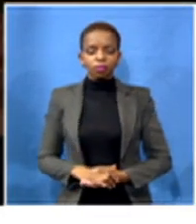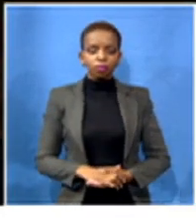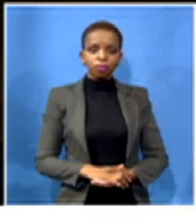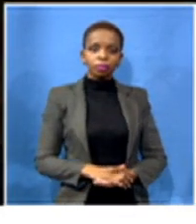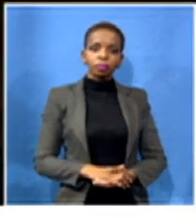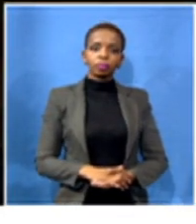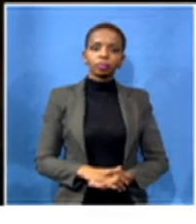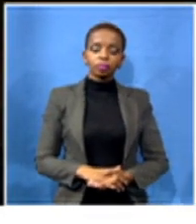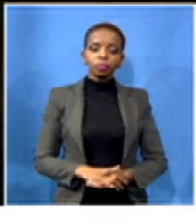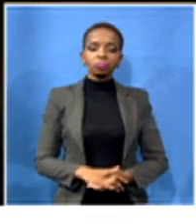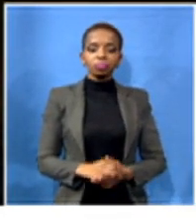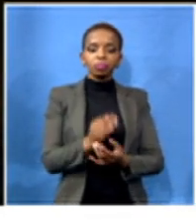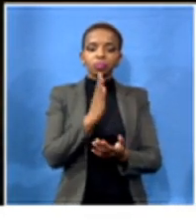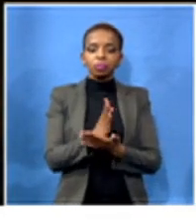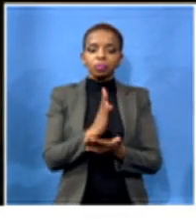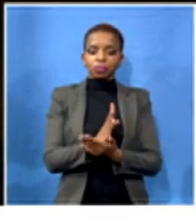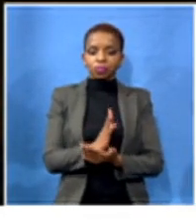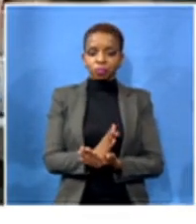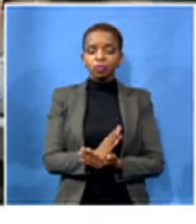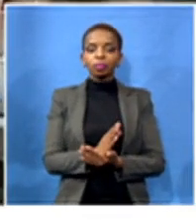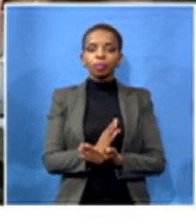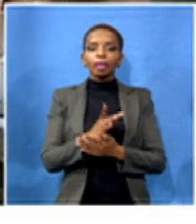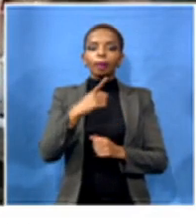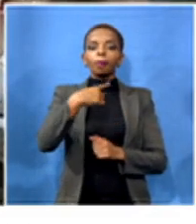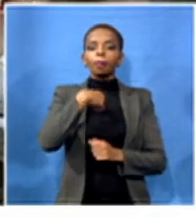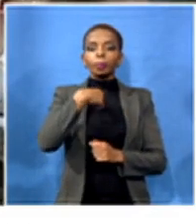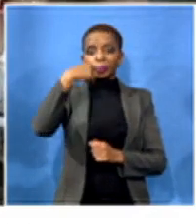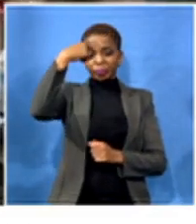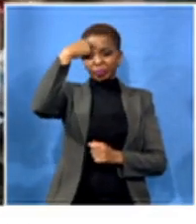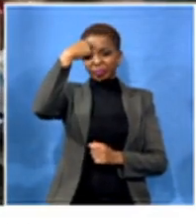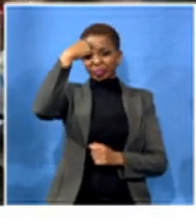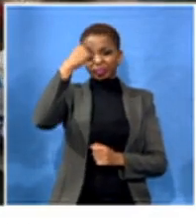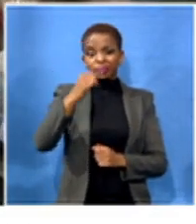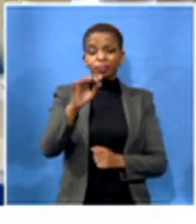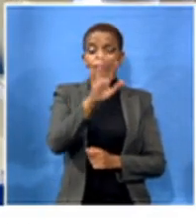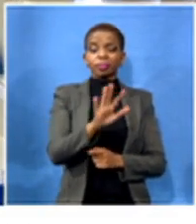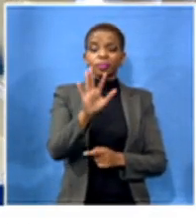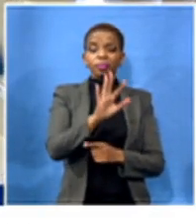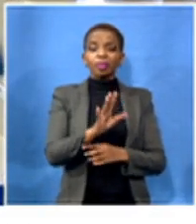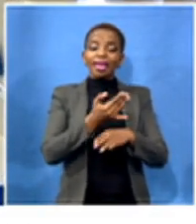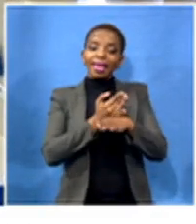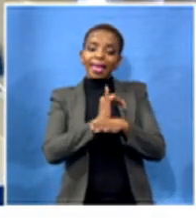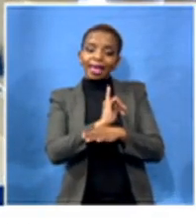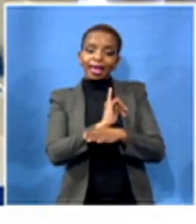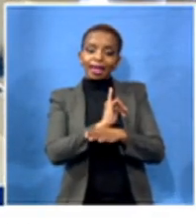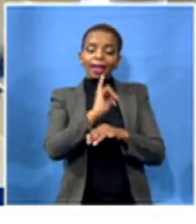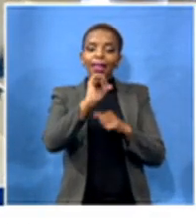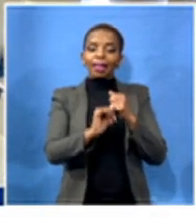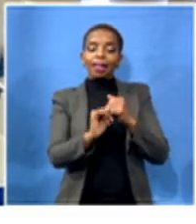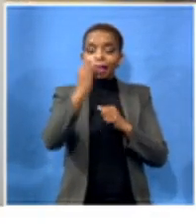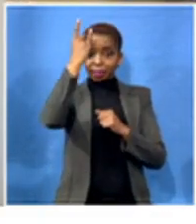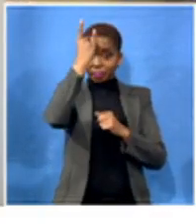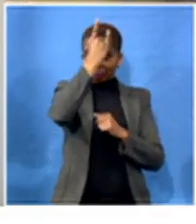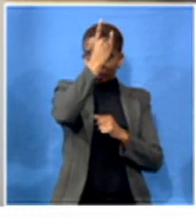No, definitely. I think right about early March, when the pandemic